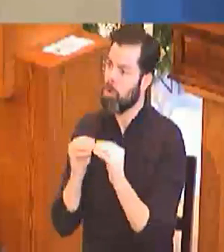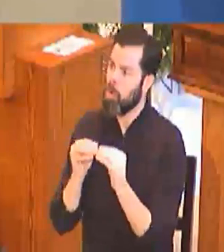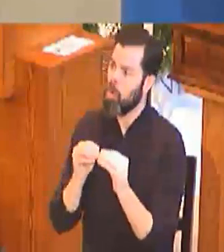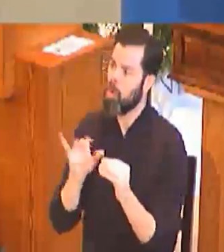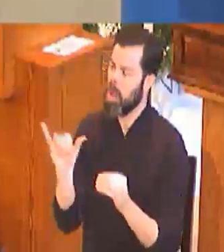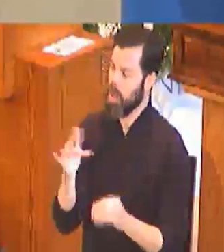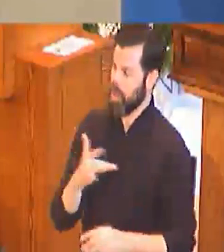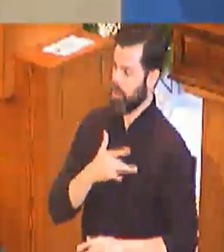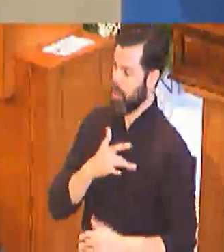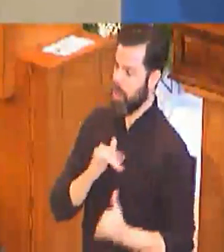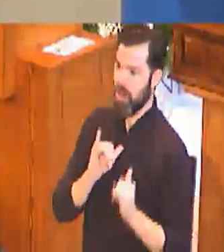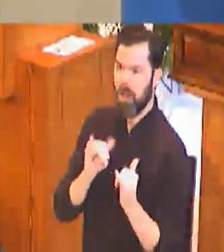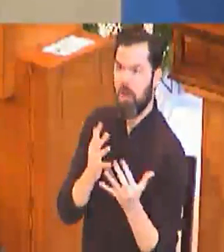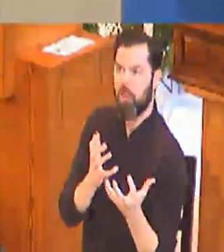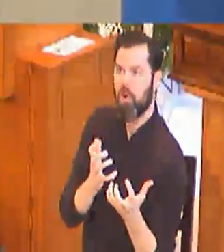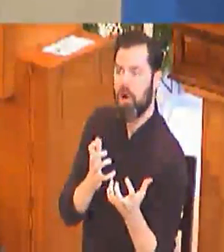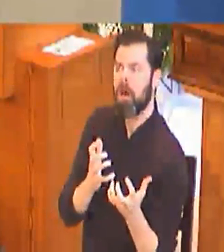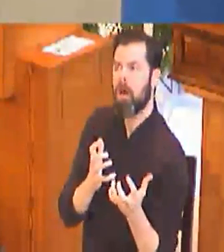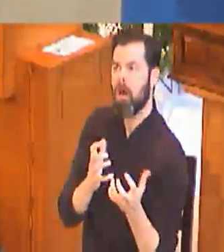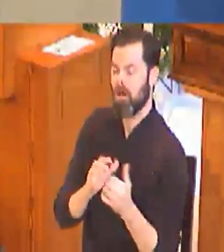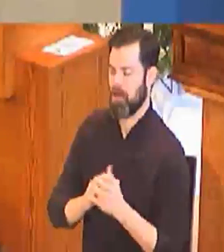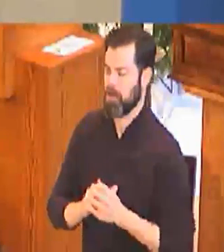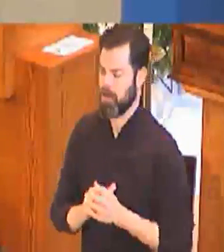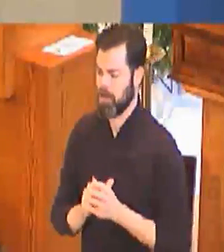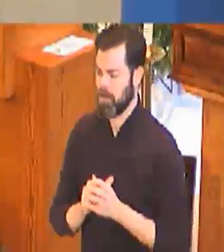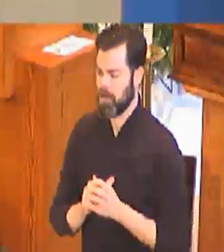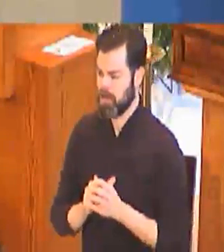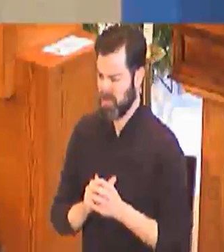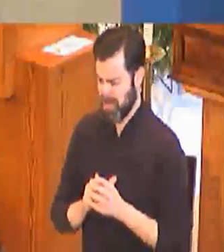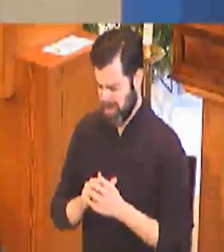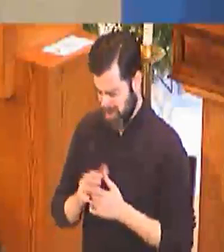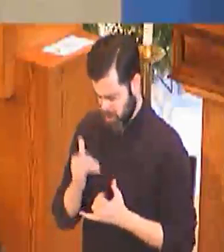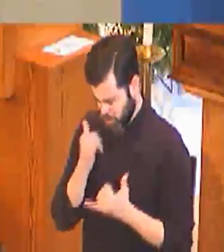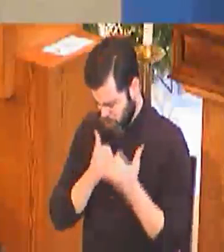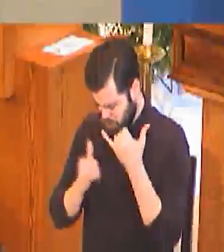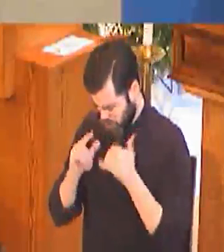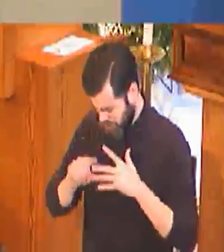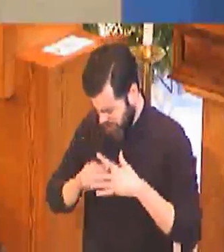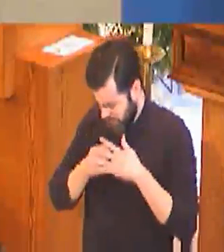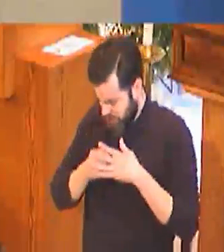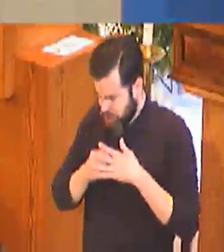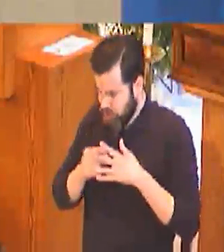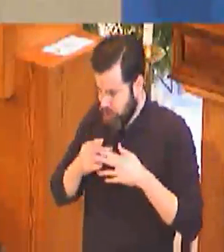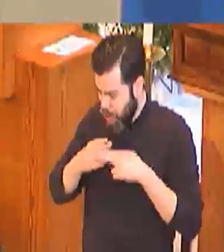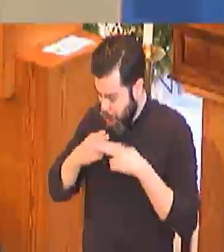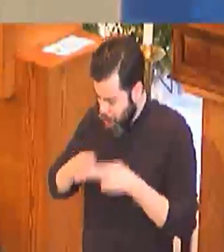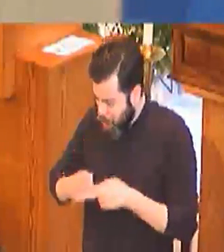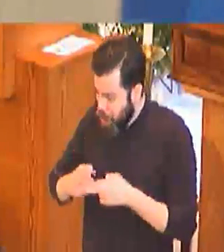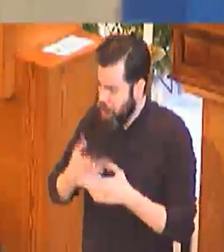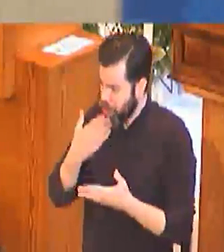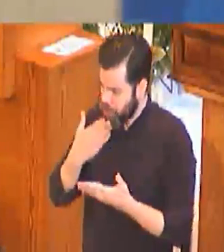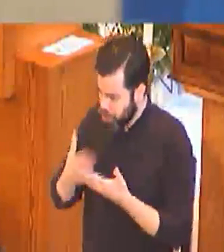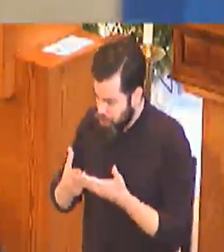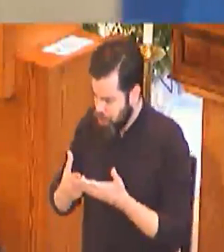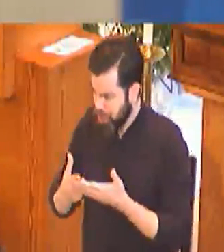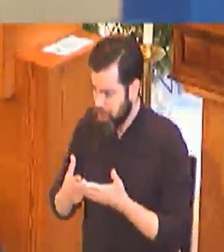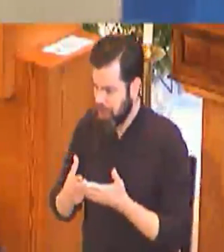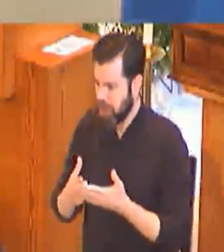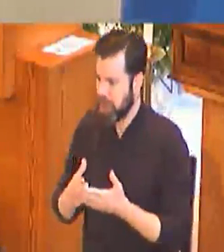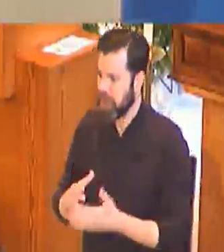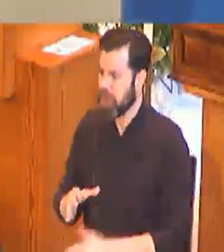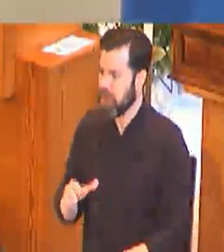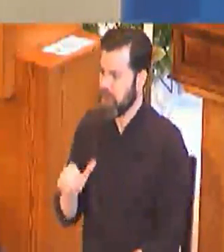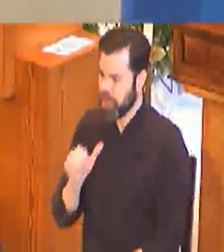Wasn't what you expected him to say, was it? Call it good. Know it is good. What if instead of taking two steps backwards,